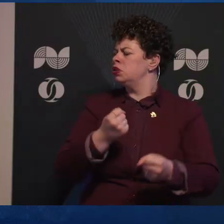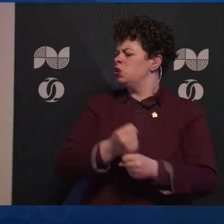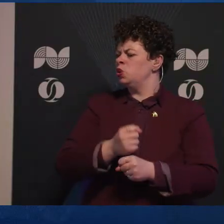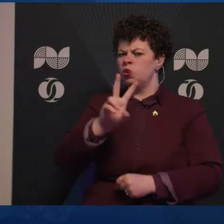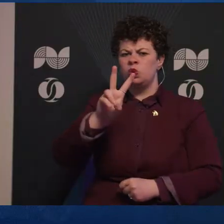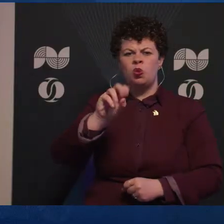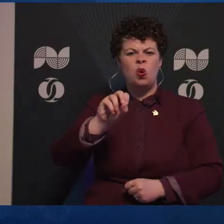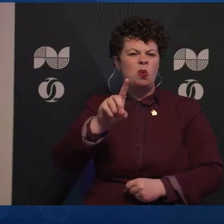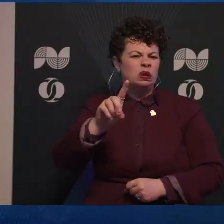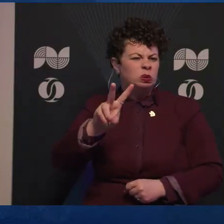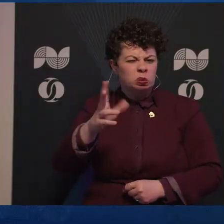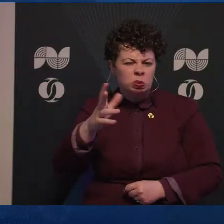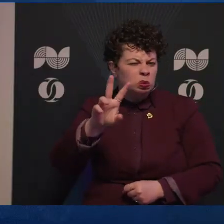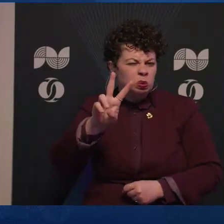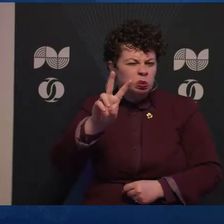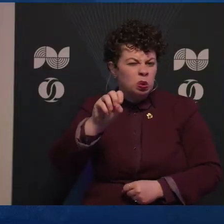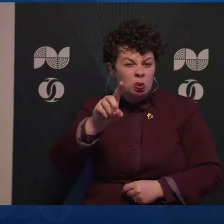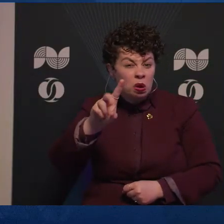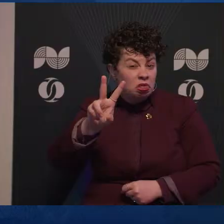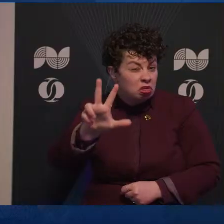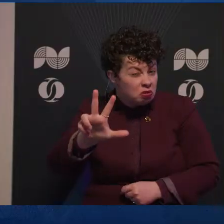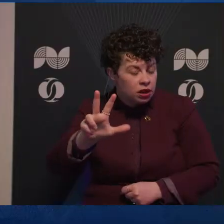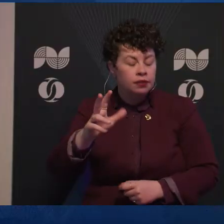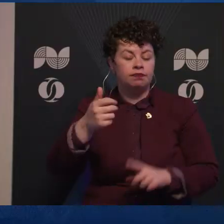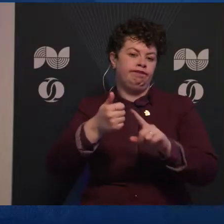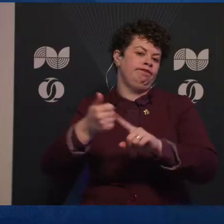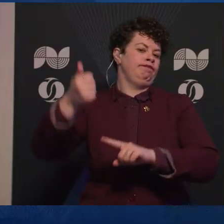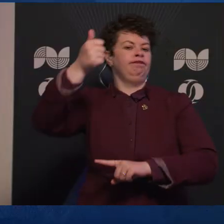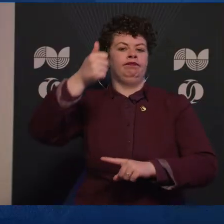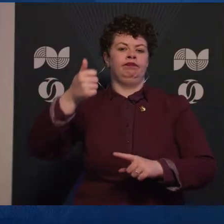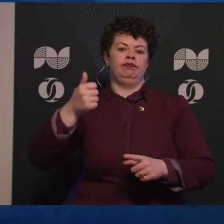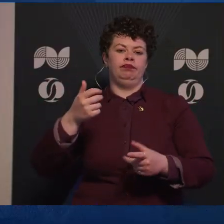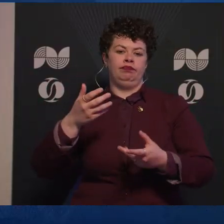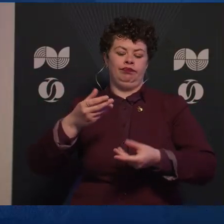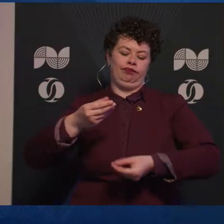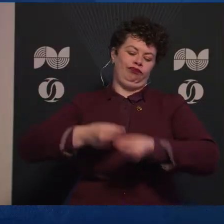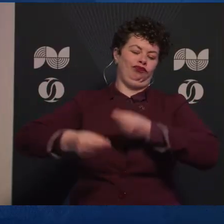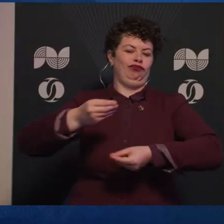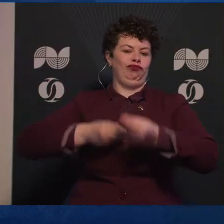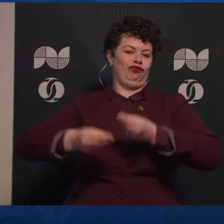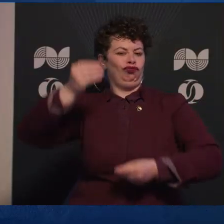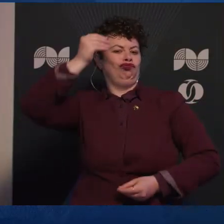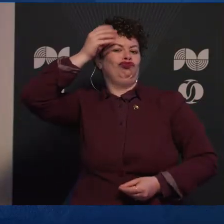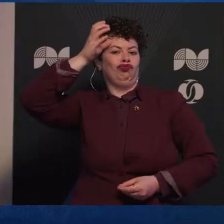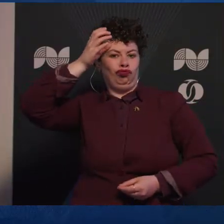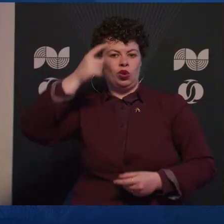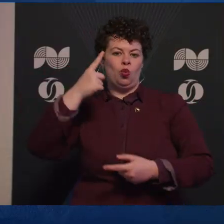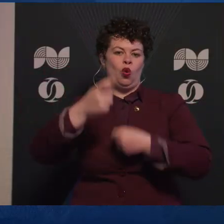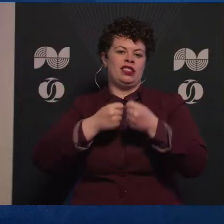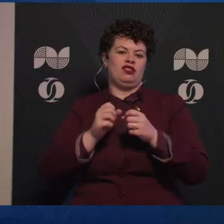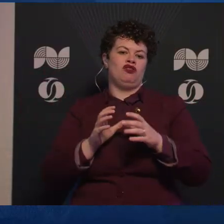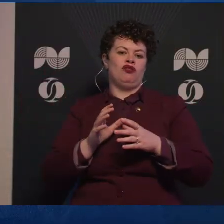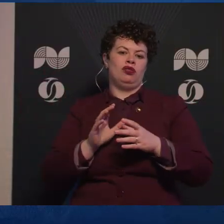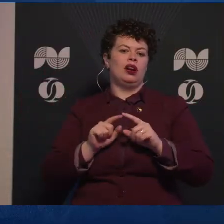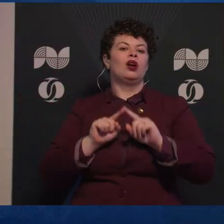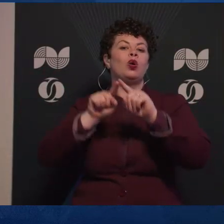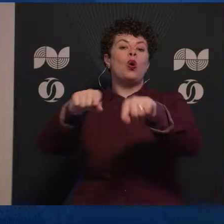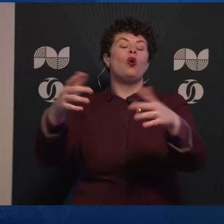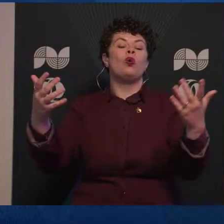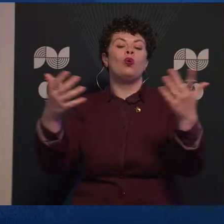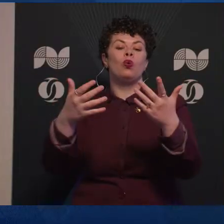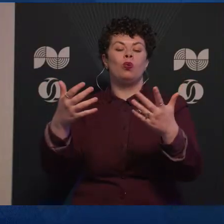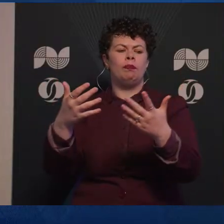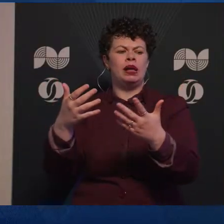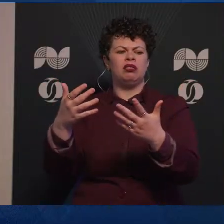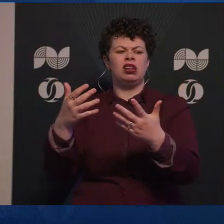2012, 2013, the Office of the Chief Economist had its annual retreat in Belgrade. And